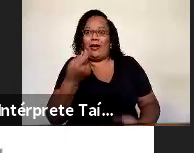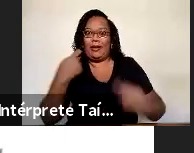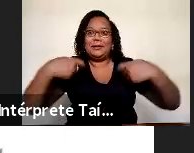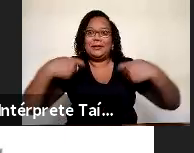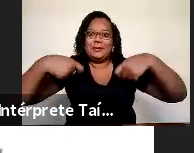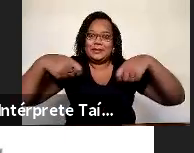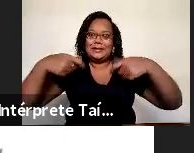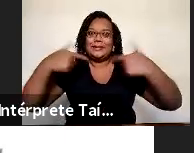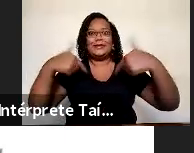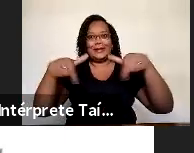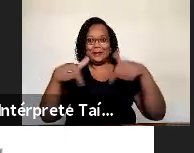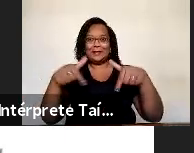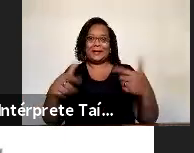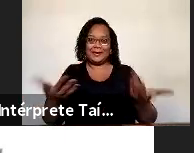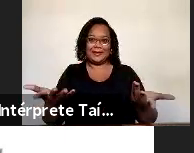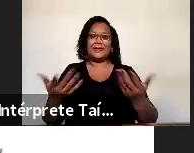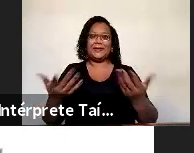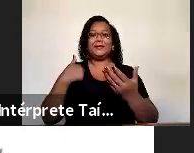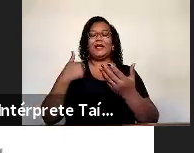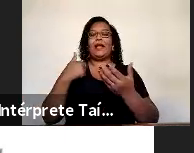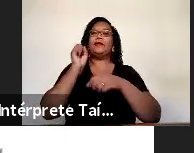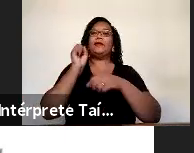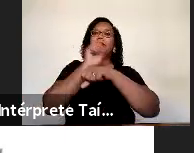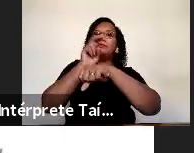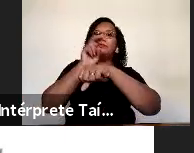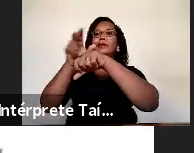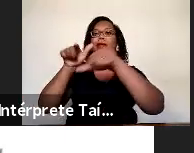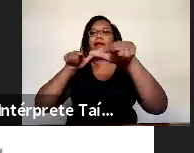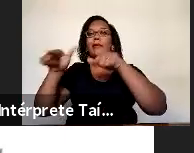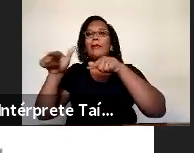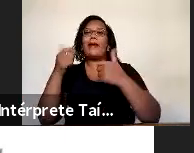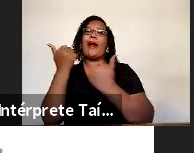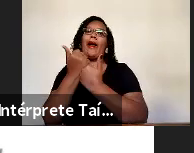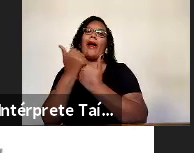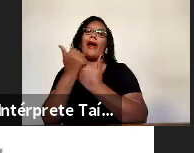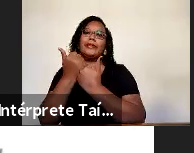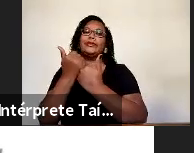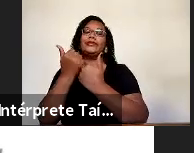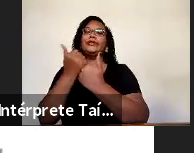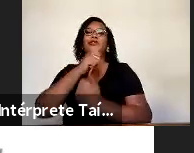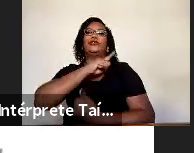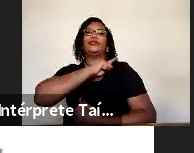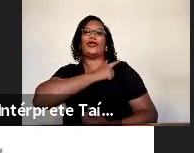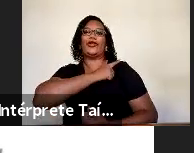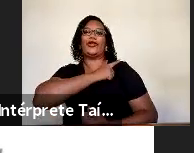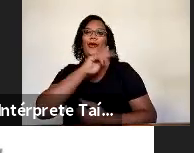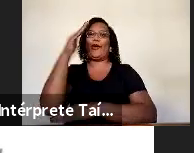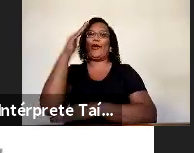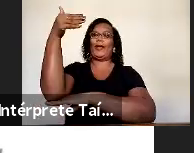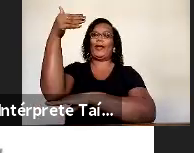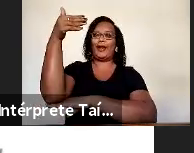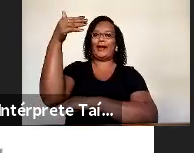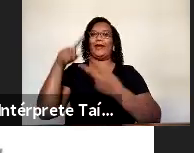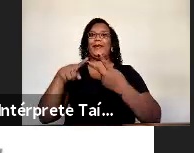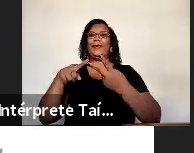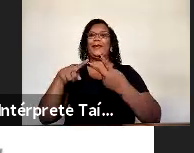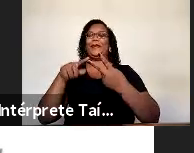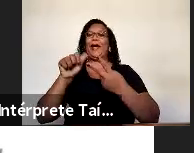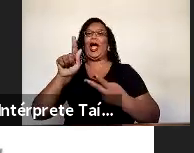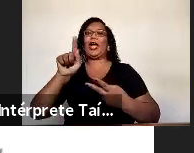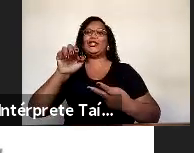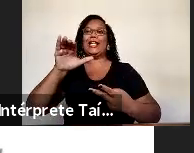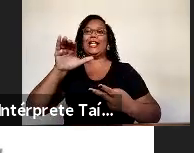was an assistant to a hotel manager. I worked in a travel agency, places where, you know, English and French